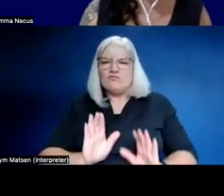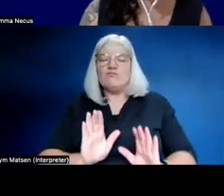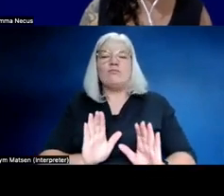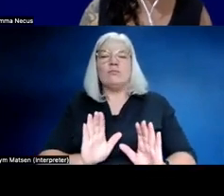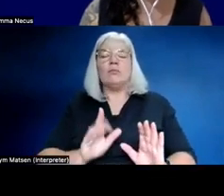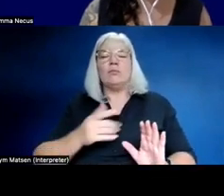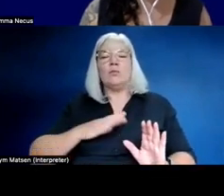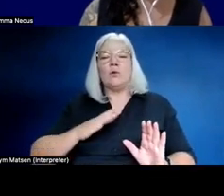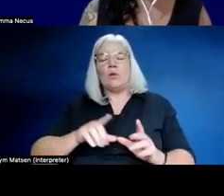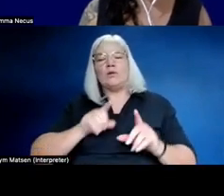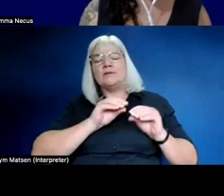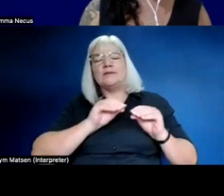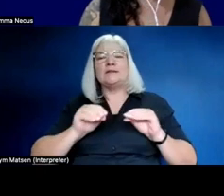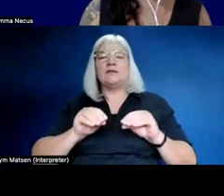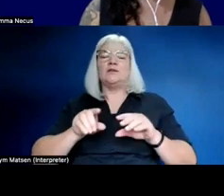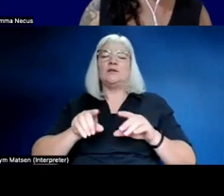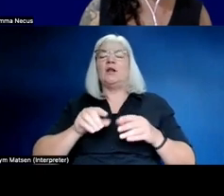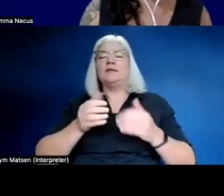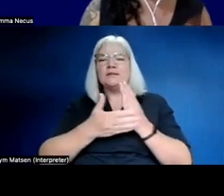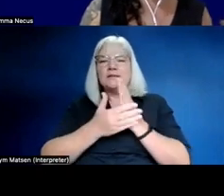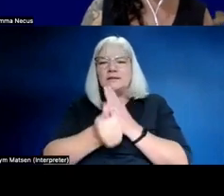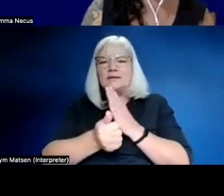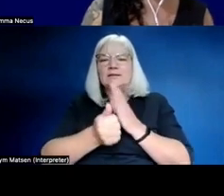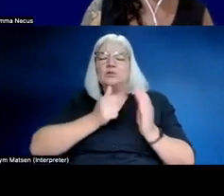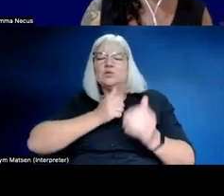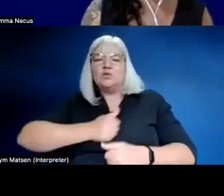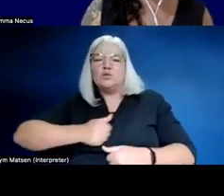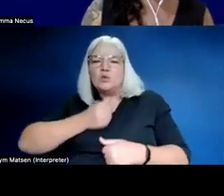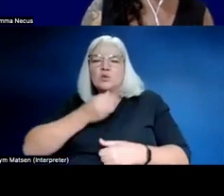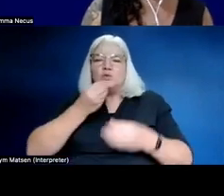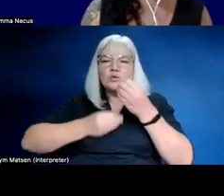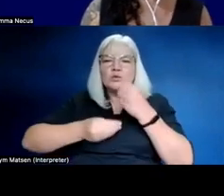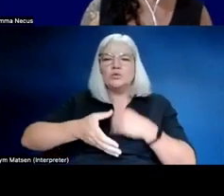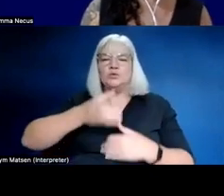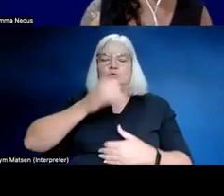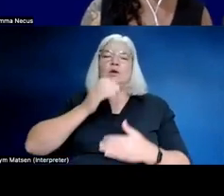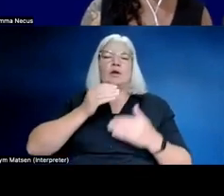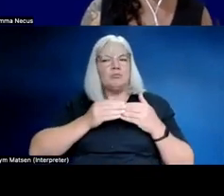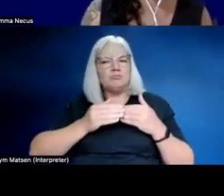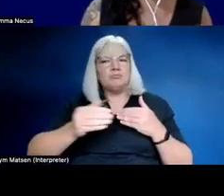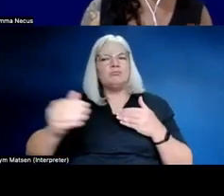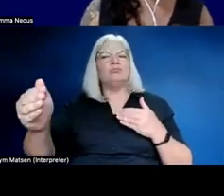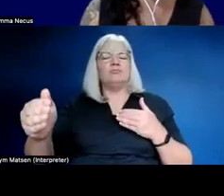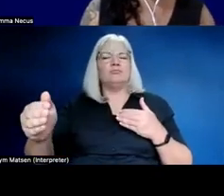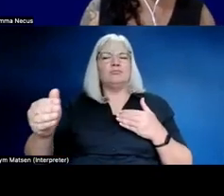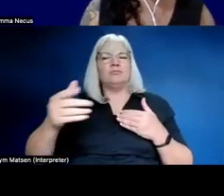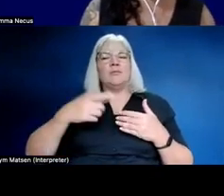and enjoyment around mealtimes. And this is why we need to compensate for children with